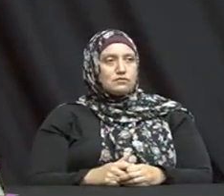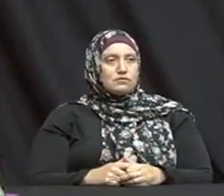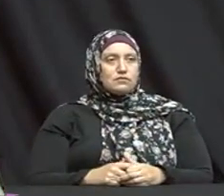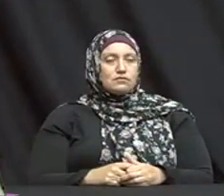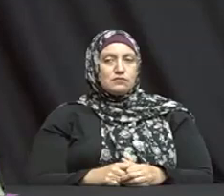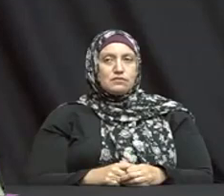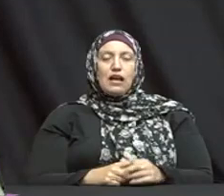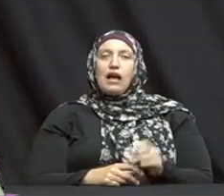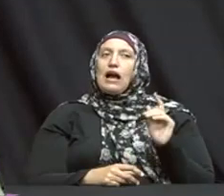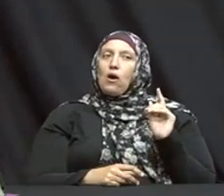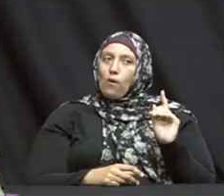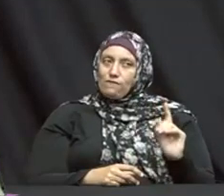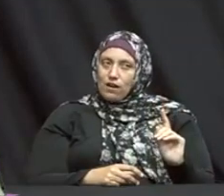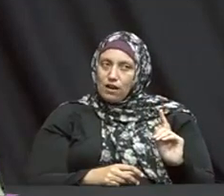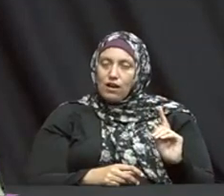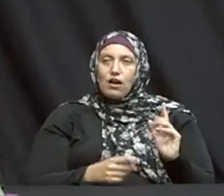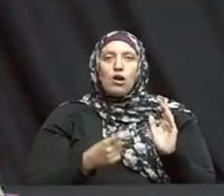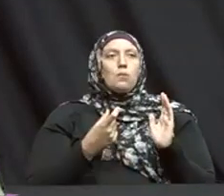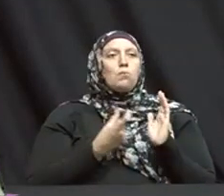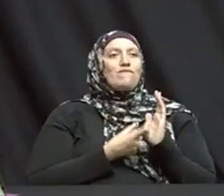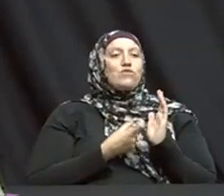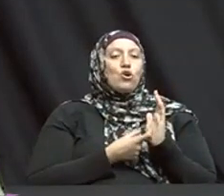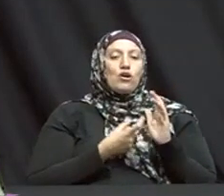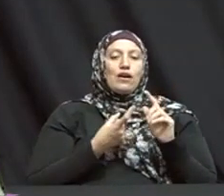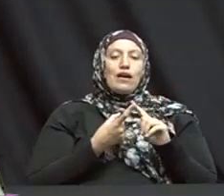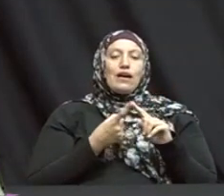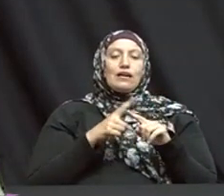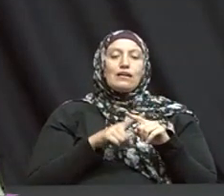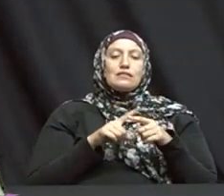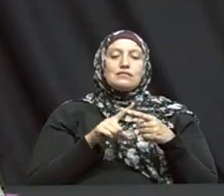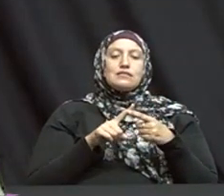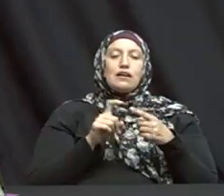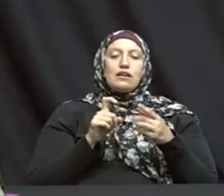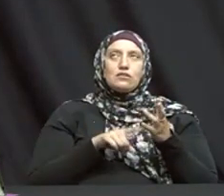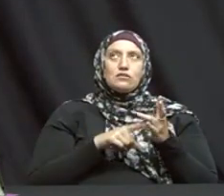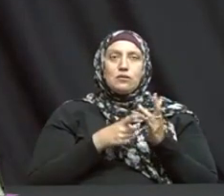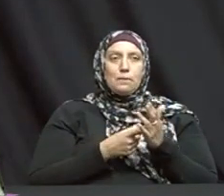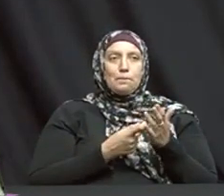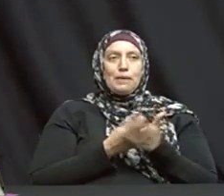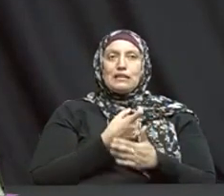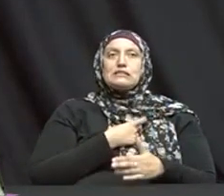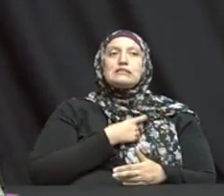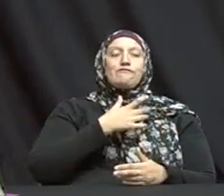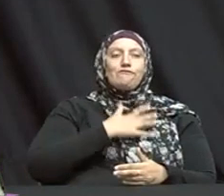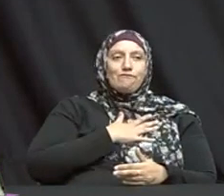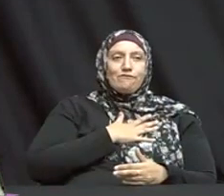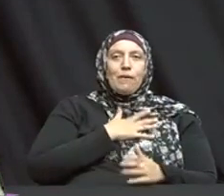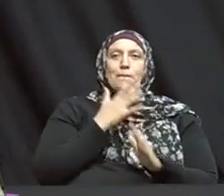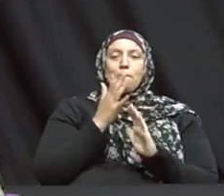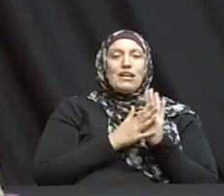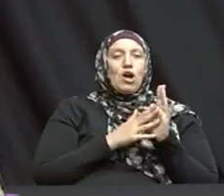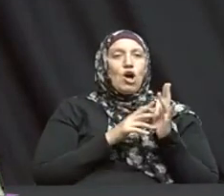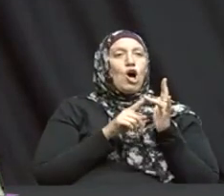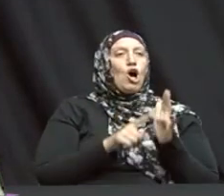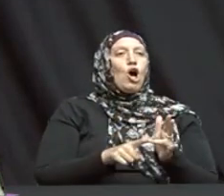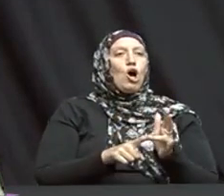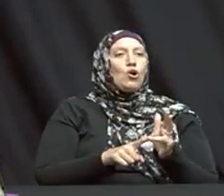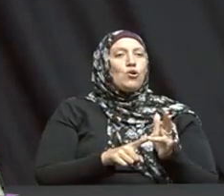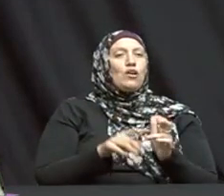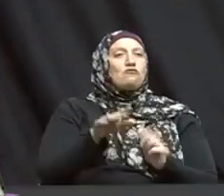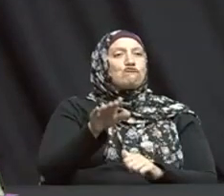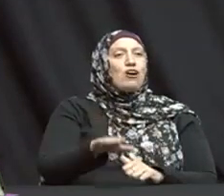However, it's preferred that the executor pay the expenses that can be treated as a debt to the minor. And when the minor can acquire